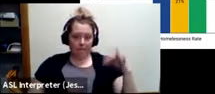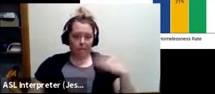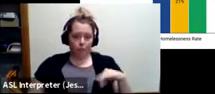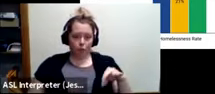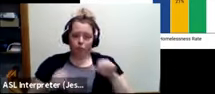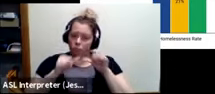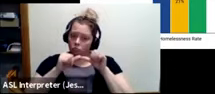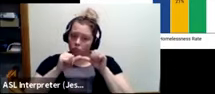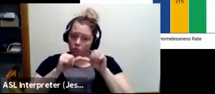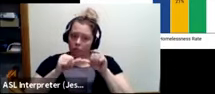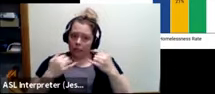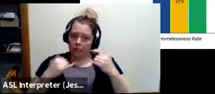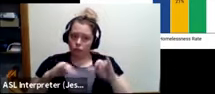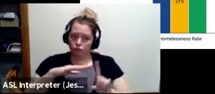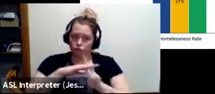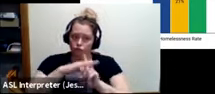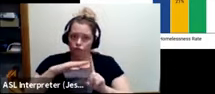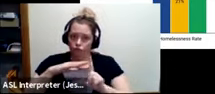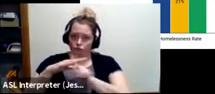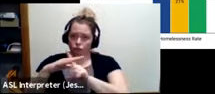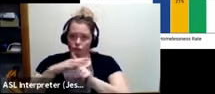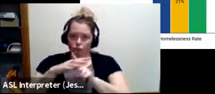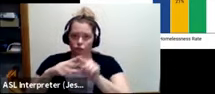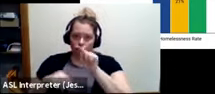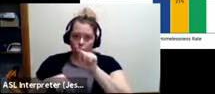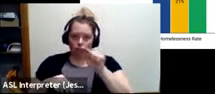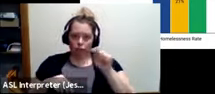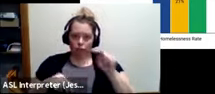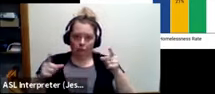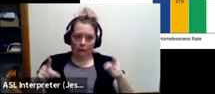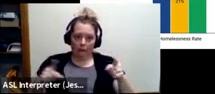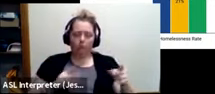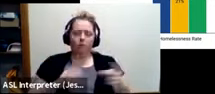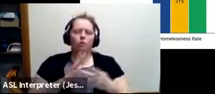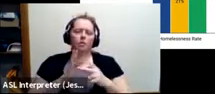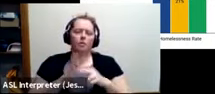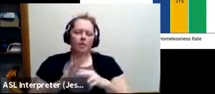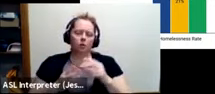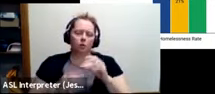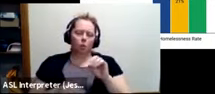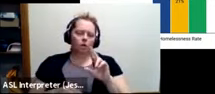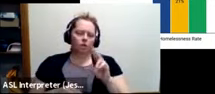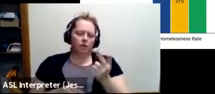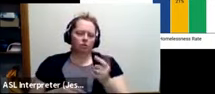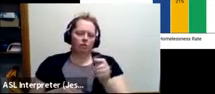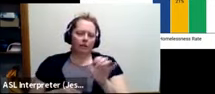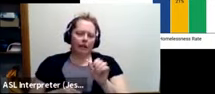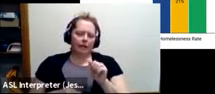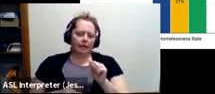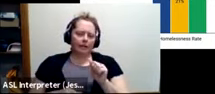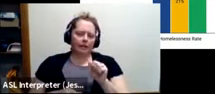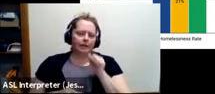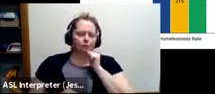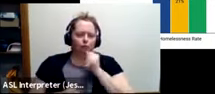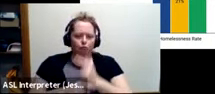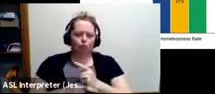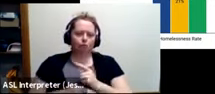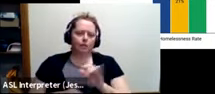Pittsburgh raises the importance of organizations like Sisters, like Proud Haven, like True